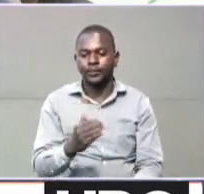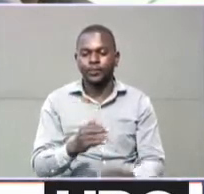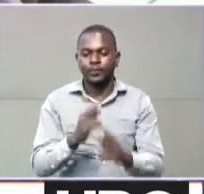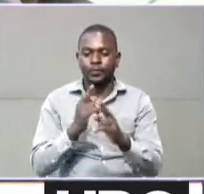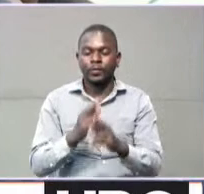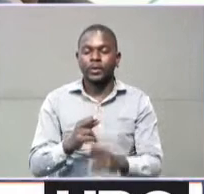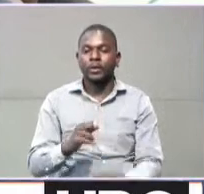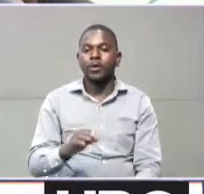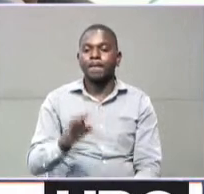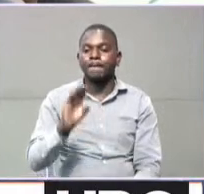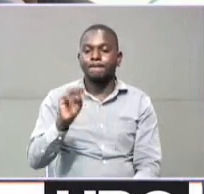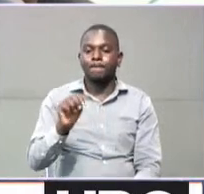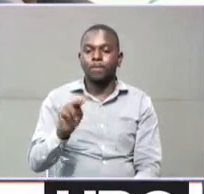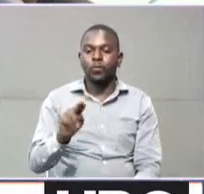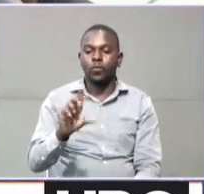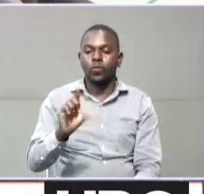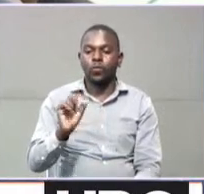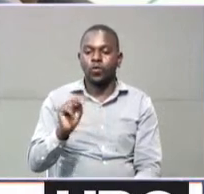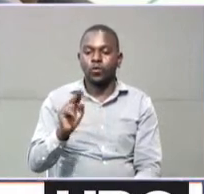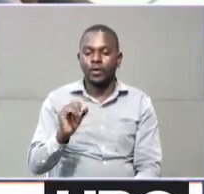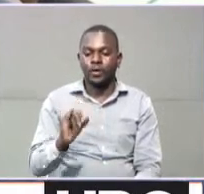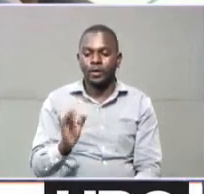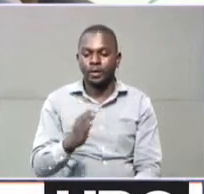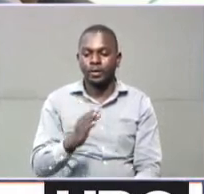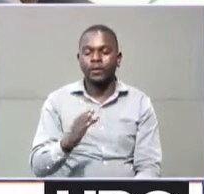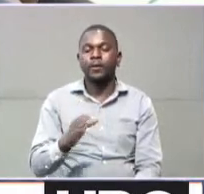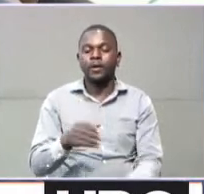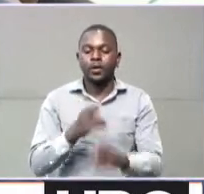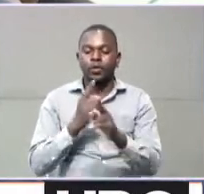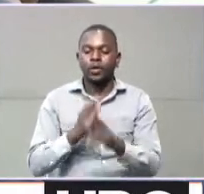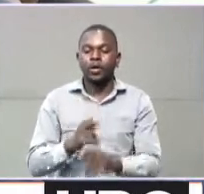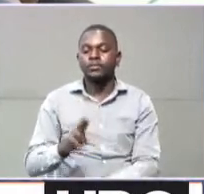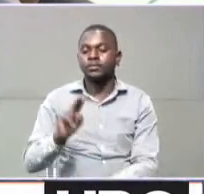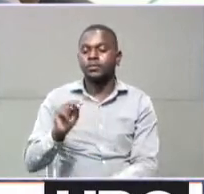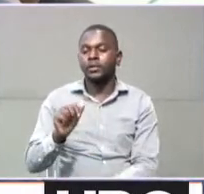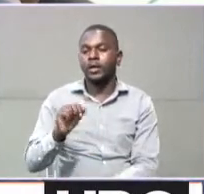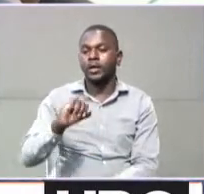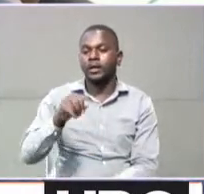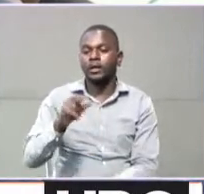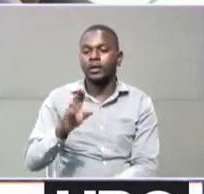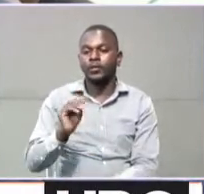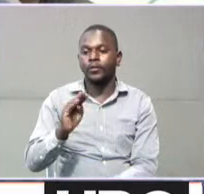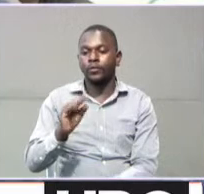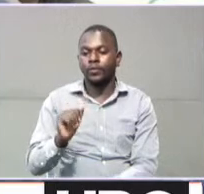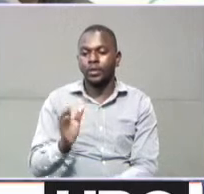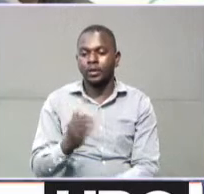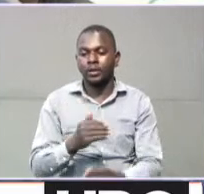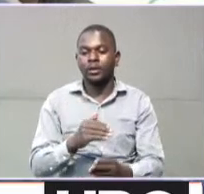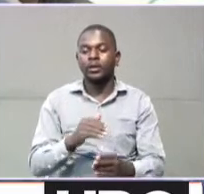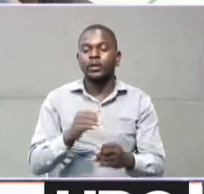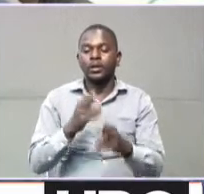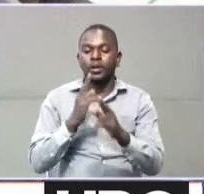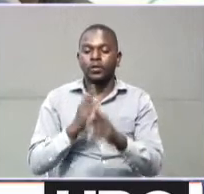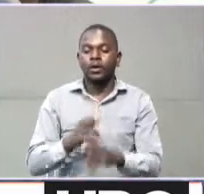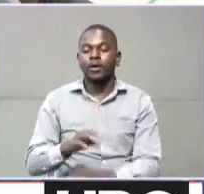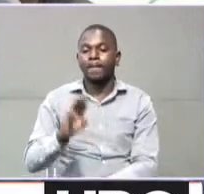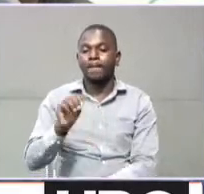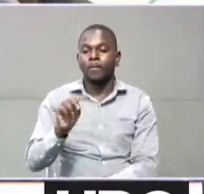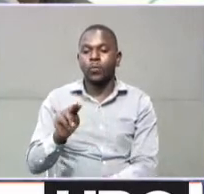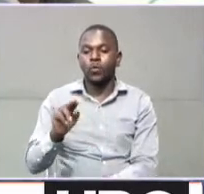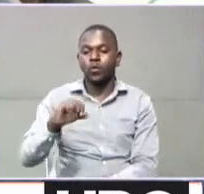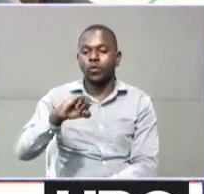irene margaret honorable najuma sarah honorable mogumia